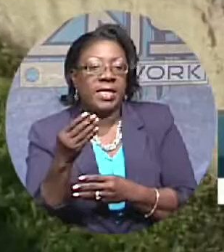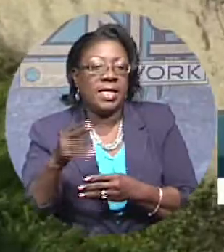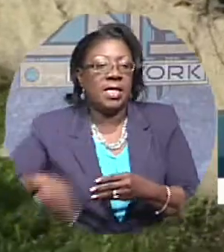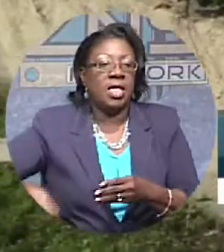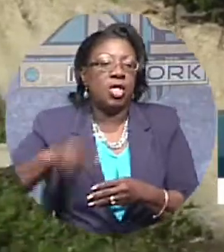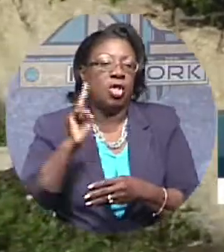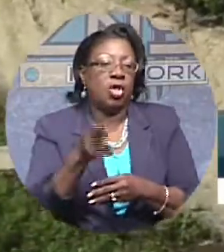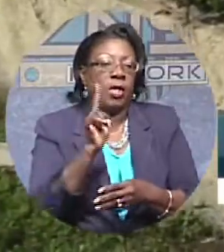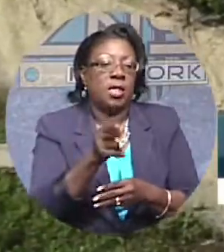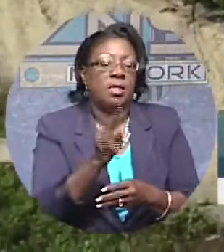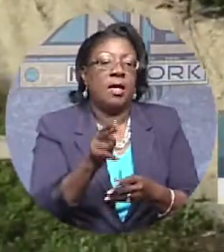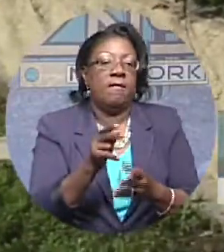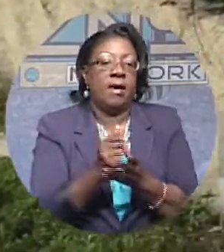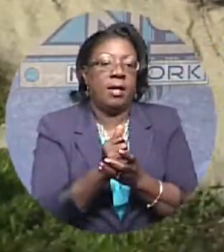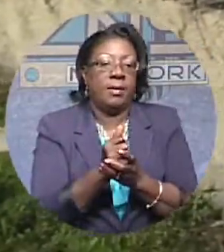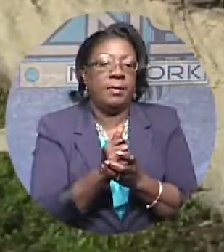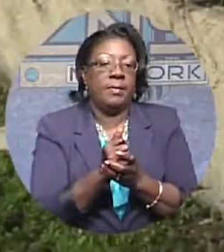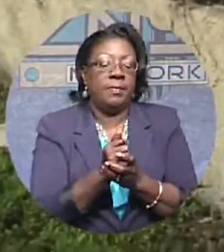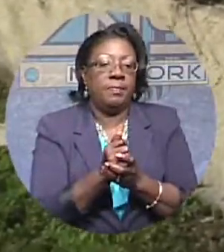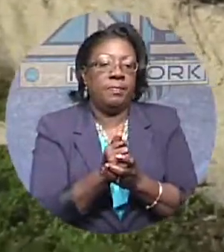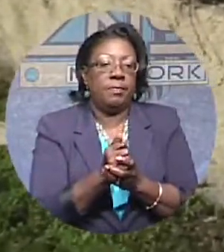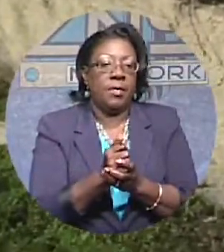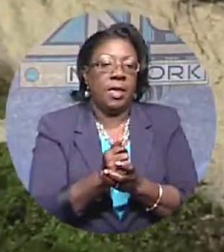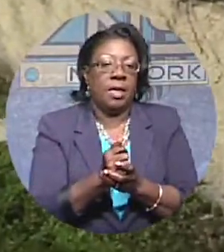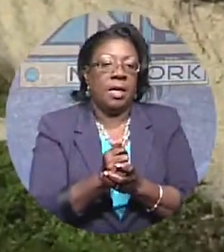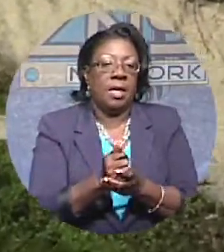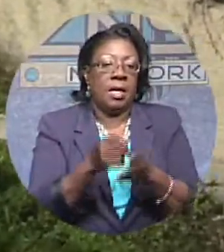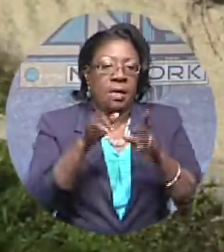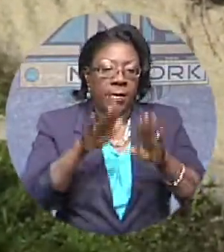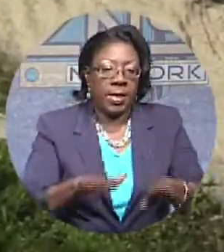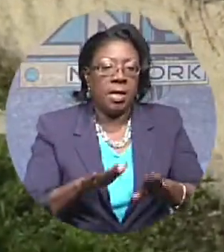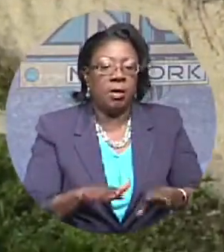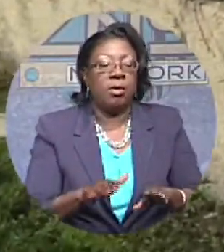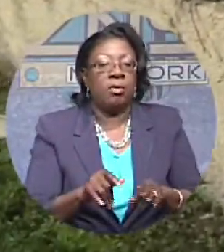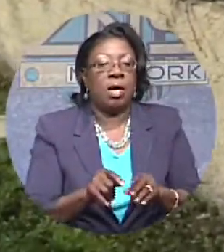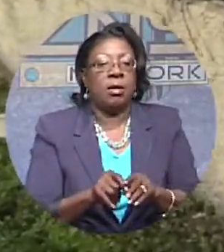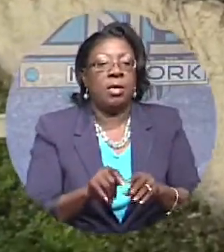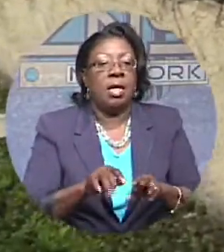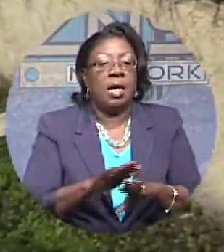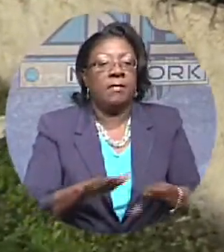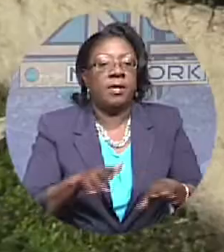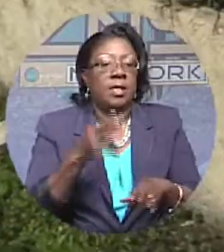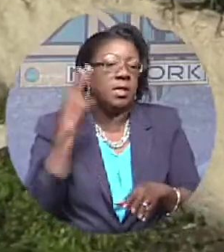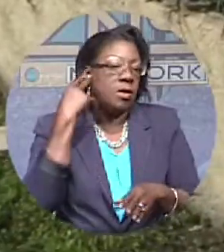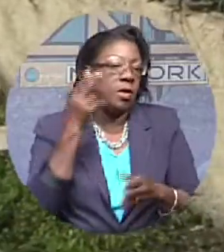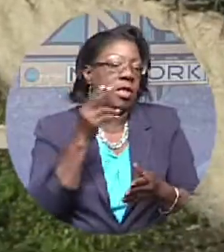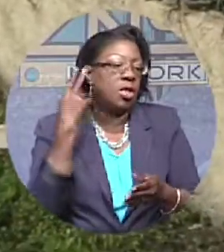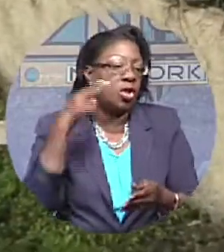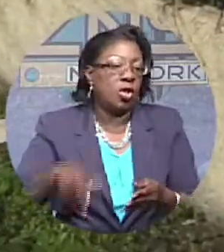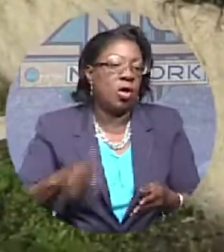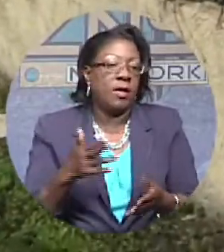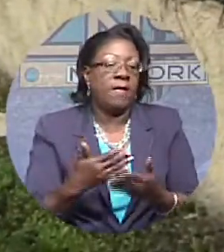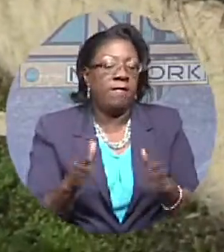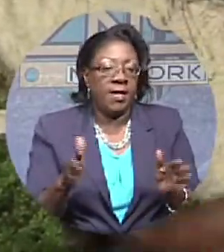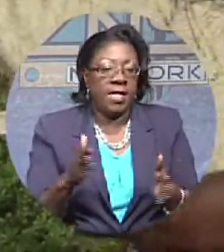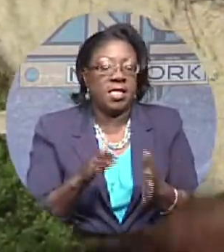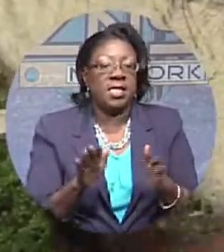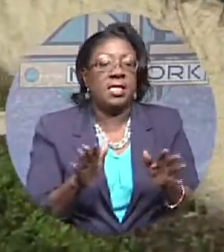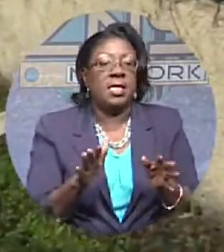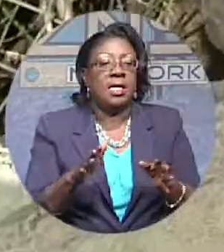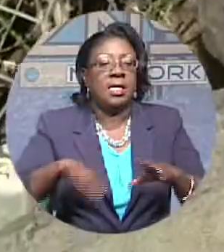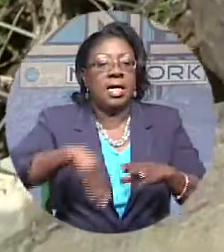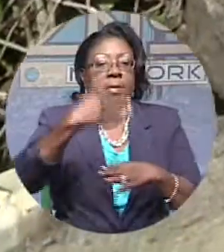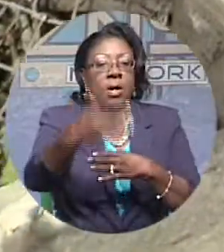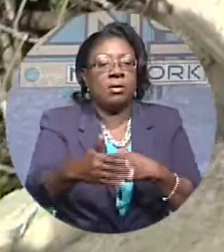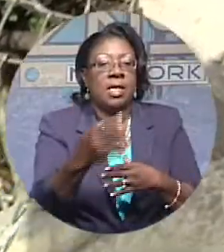12 to 14 shots fired. I immediately hit the ground. And after I heard the shots, it ceased. I came outside to see what had happened. I also heard a